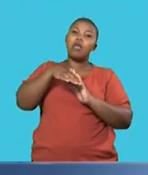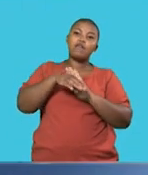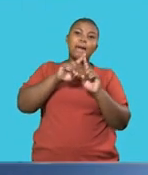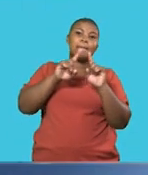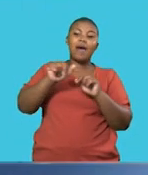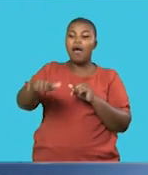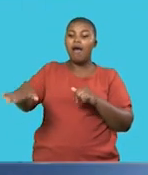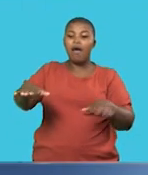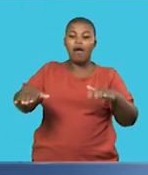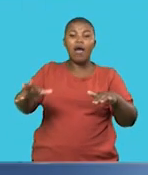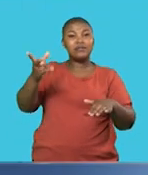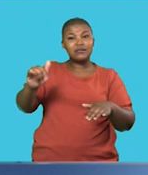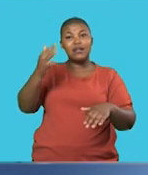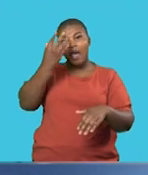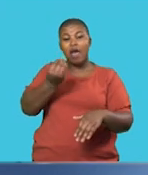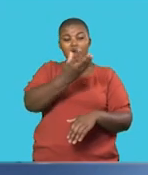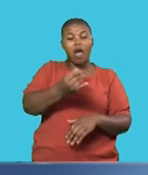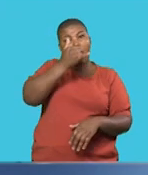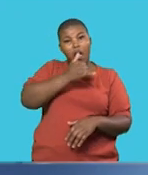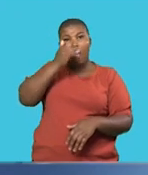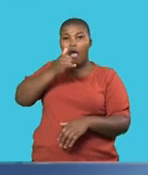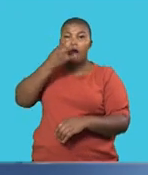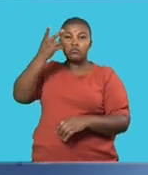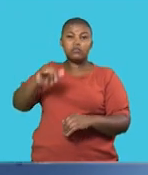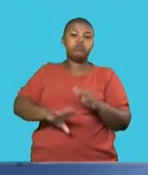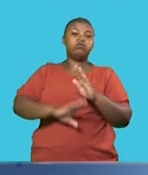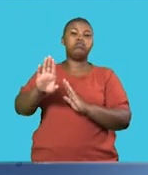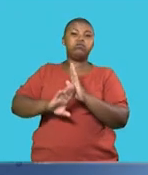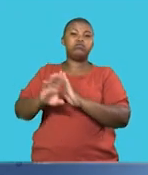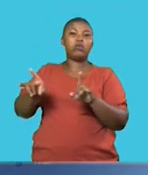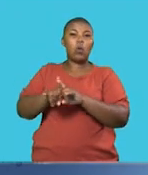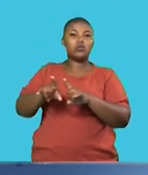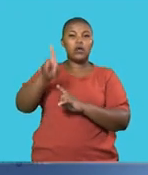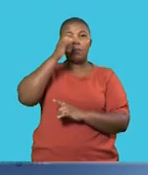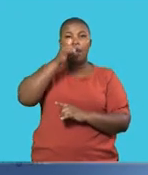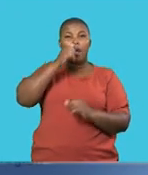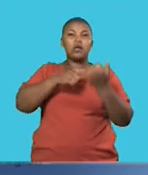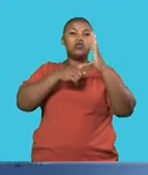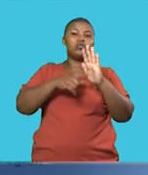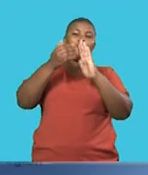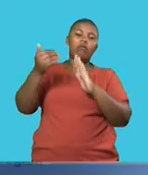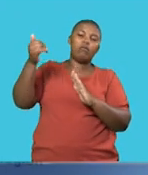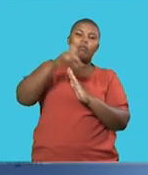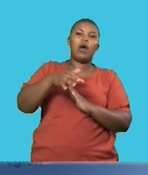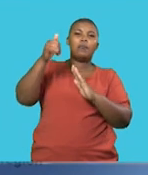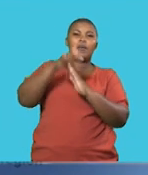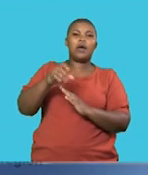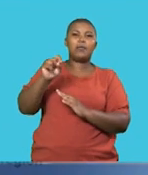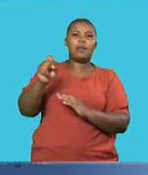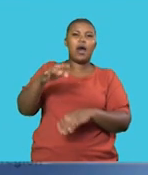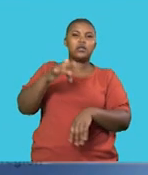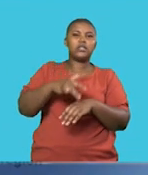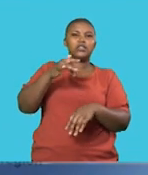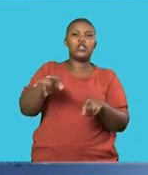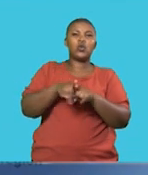zisakhatha zekhombisa ukuthi ubugebengu bakhona buyakhombisa ukwehla. Waveza ukuthi ubugebengu kuyibona busalokhu buwuphezulu esifundazweni. Ubugebengu-ke bokuthintana veza